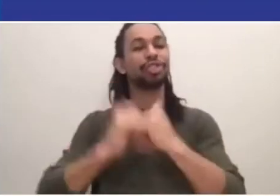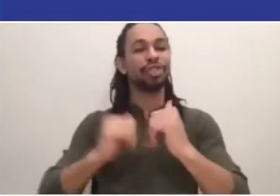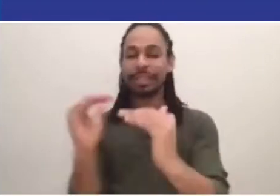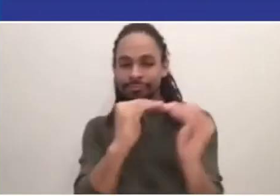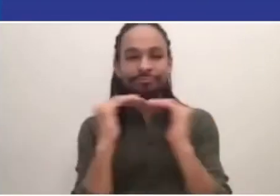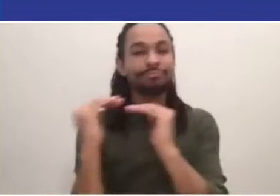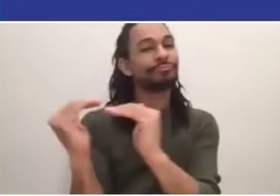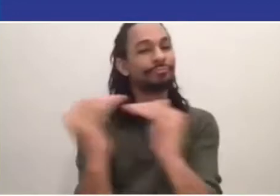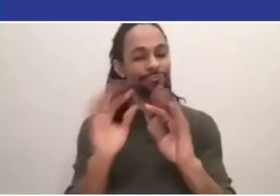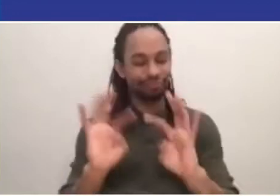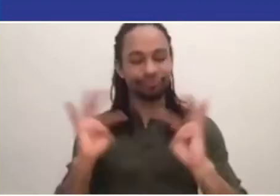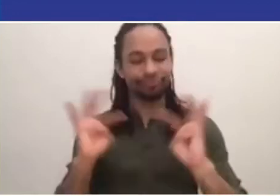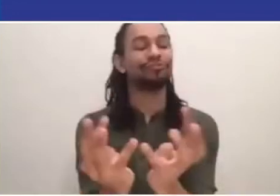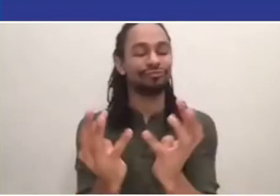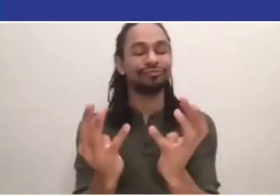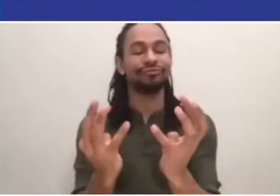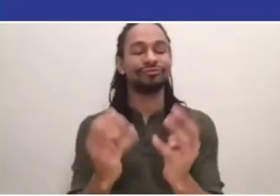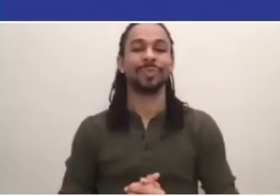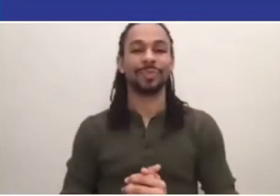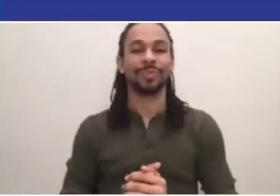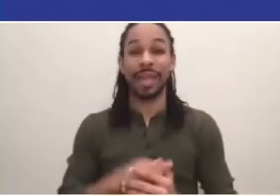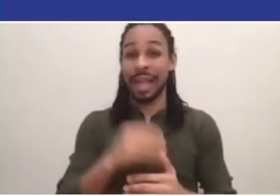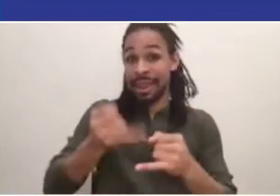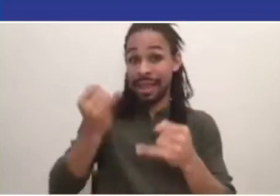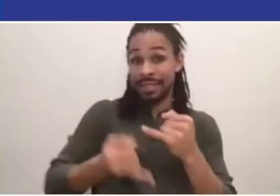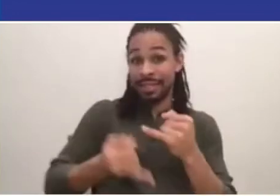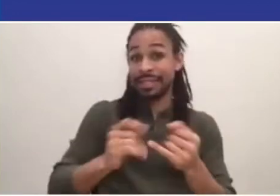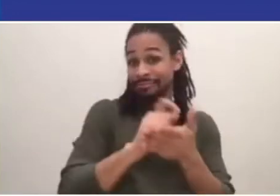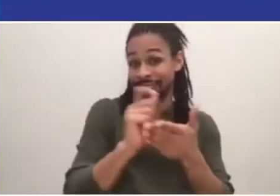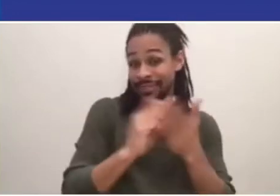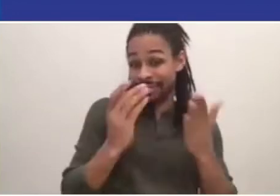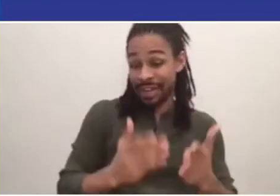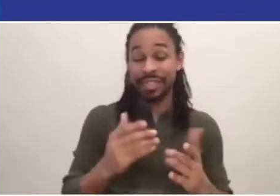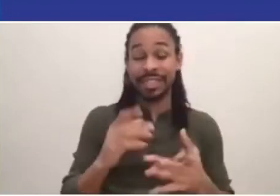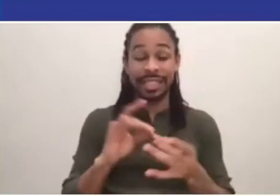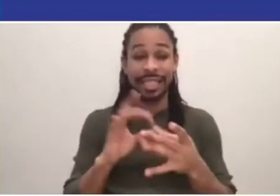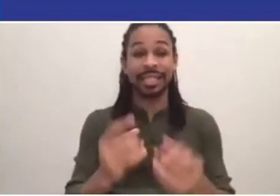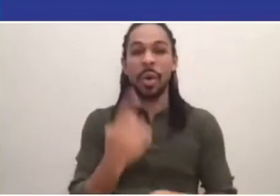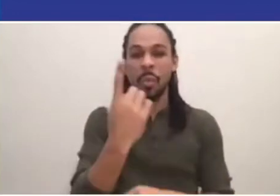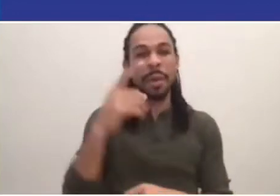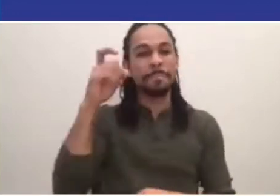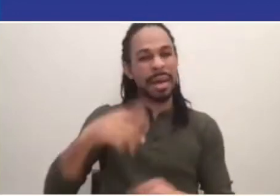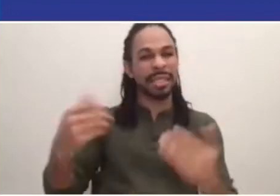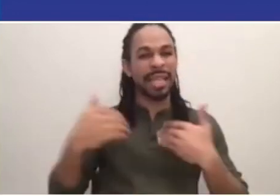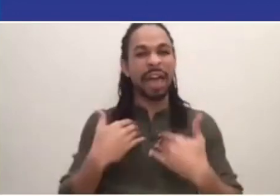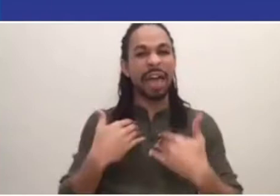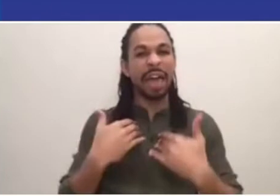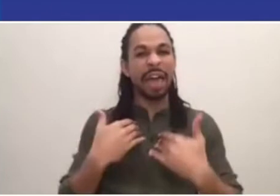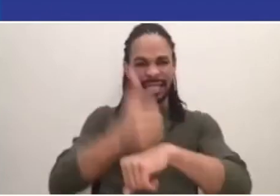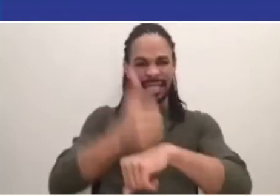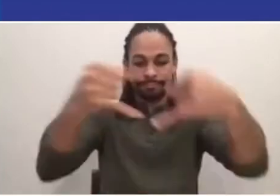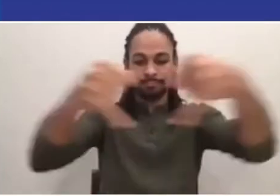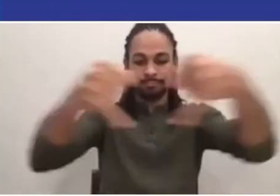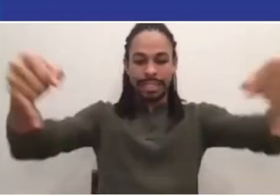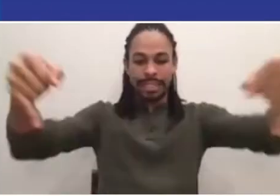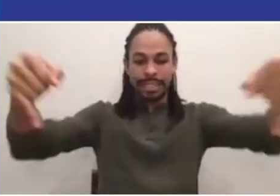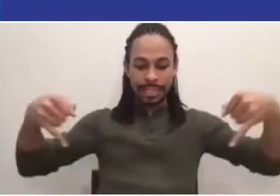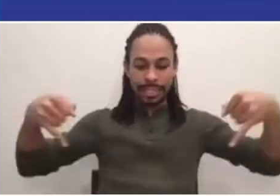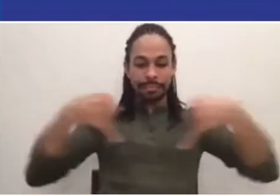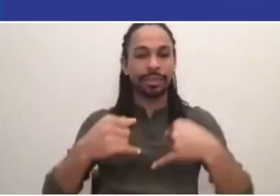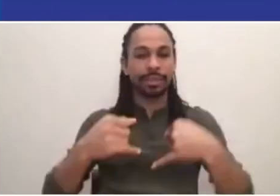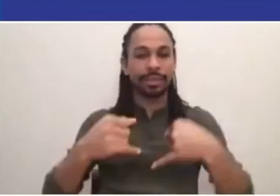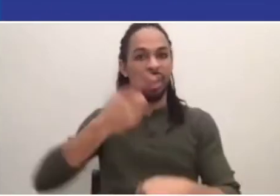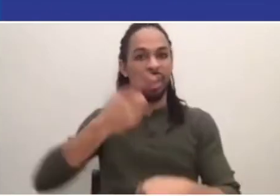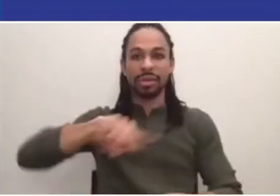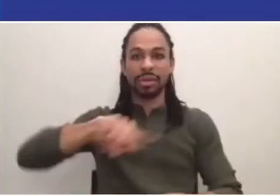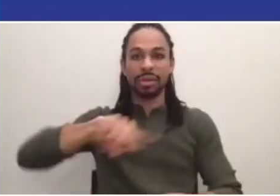Lastly, she writes, one must have a sequestered space in order to let it all hang out, be it the voodoo temple,